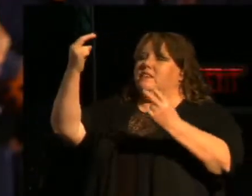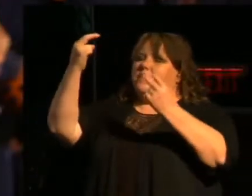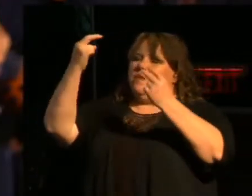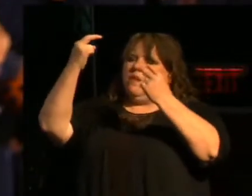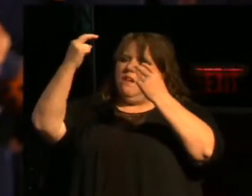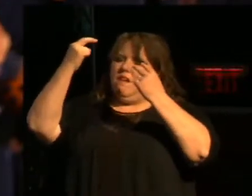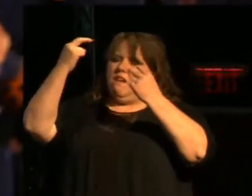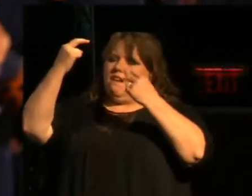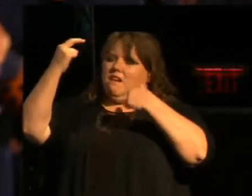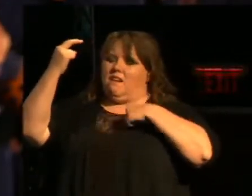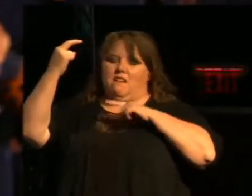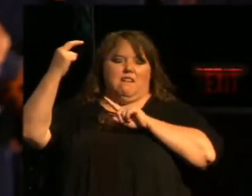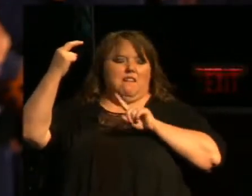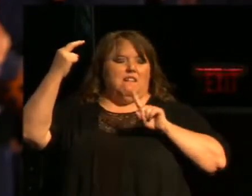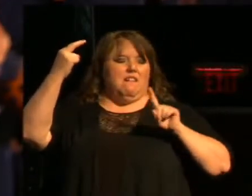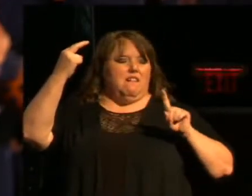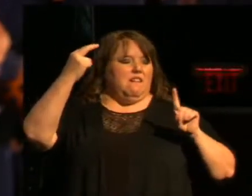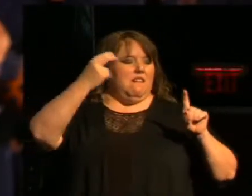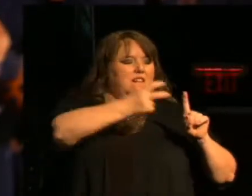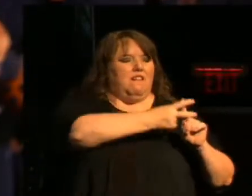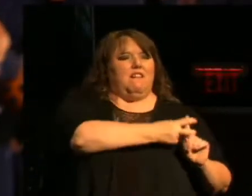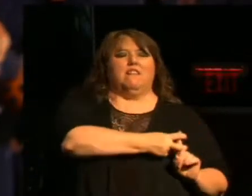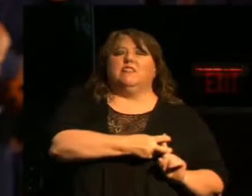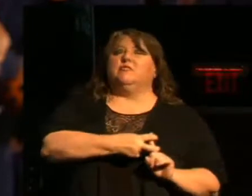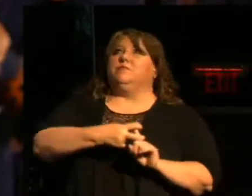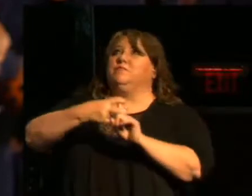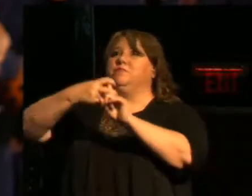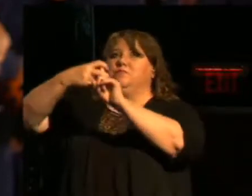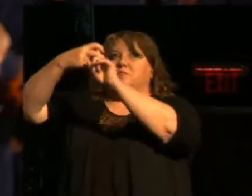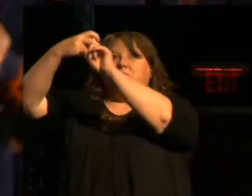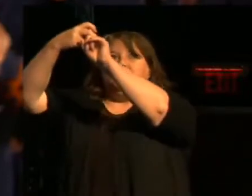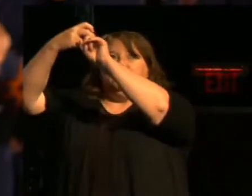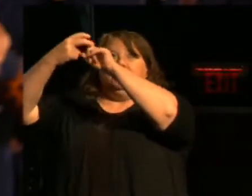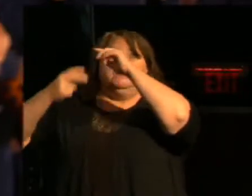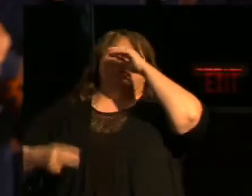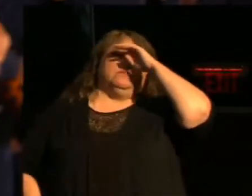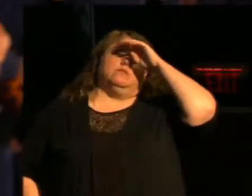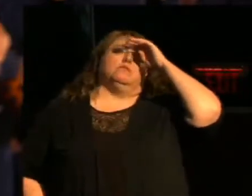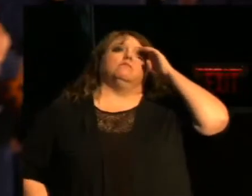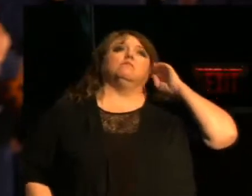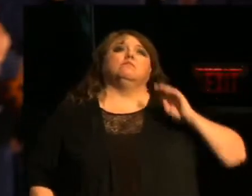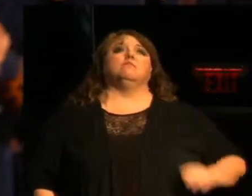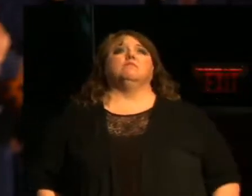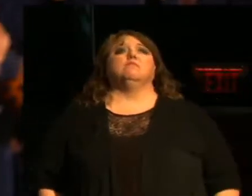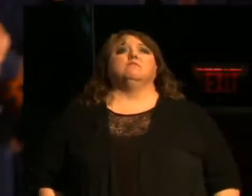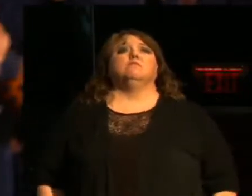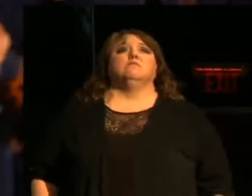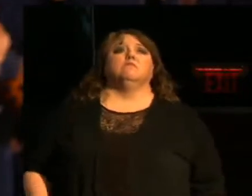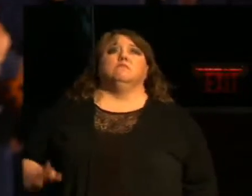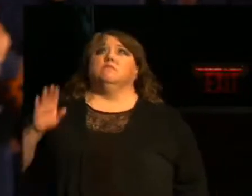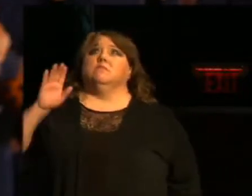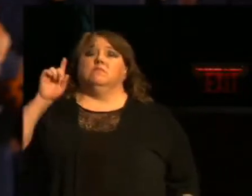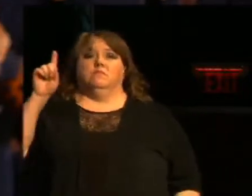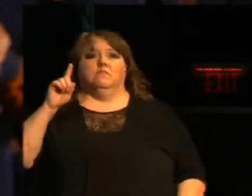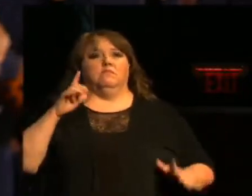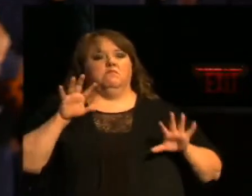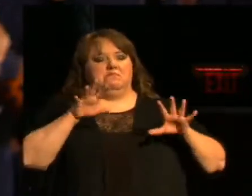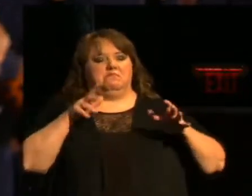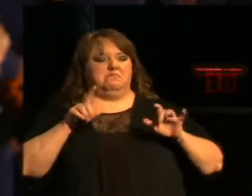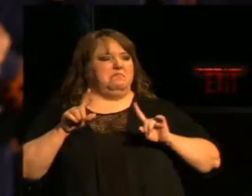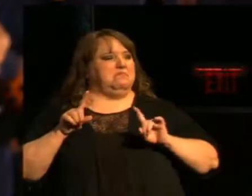Because He's going to put you next door to that person in heaven. Build your big mansion right next to that person you didn't like.